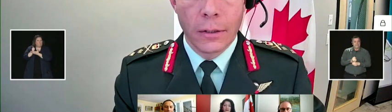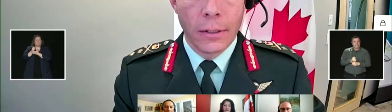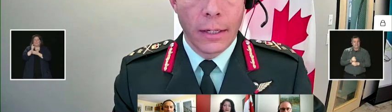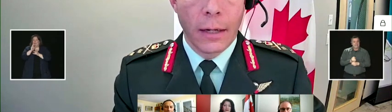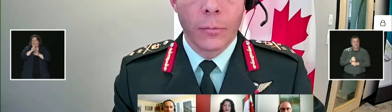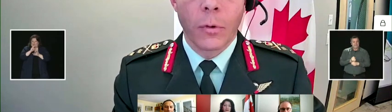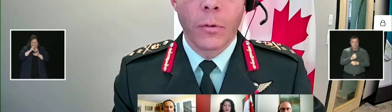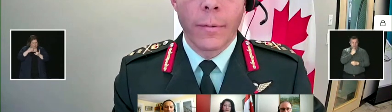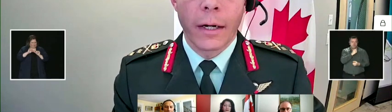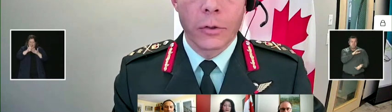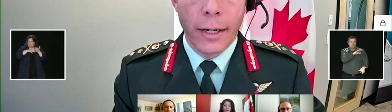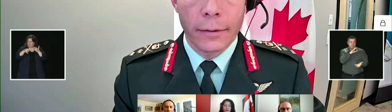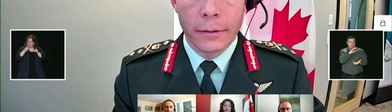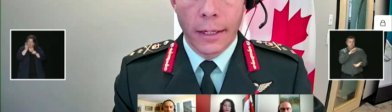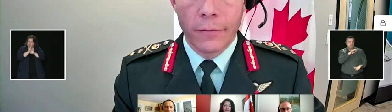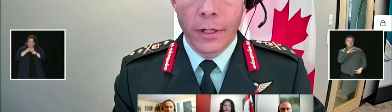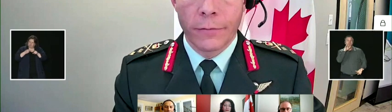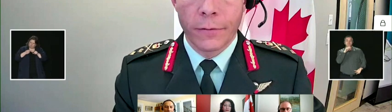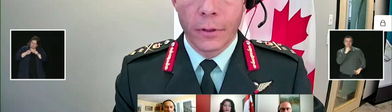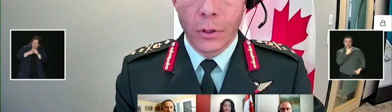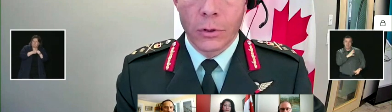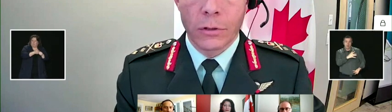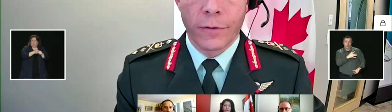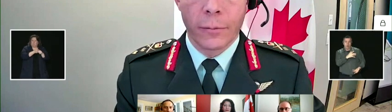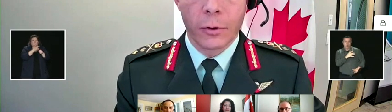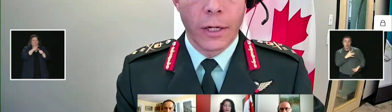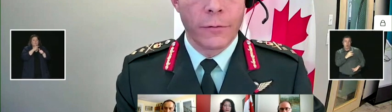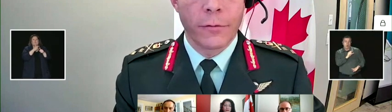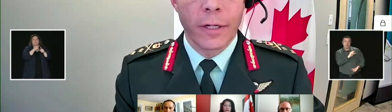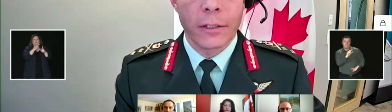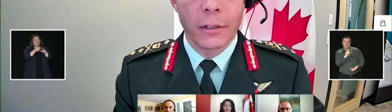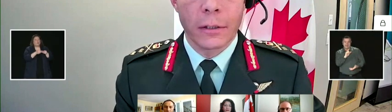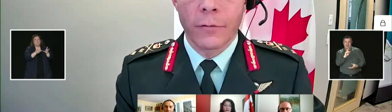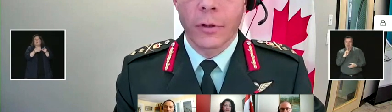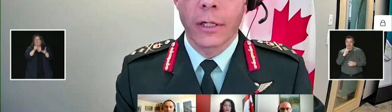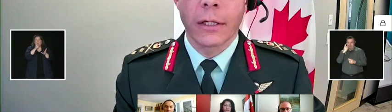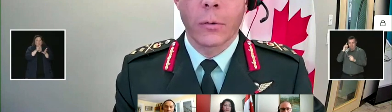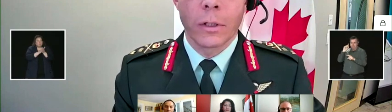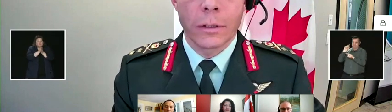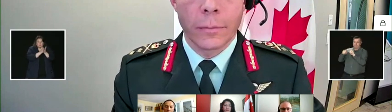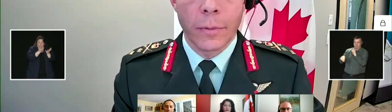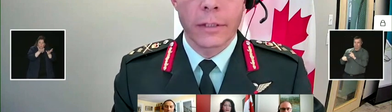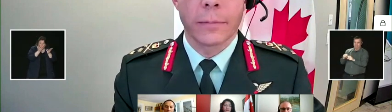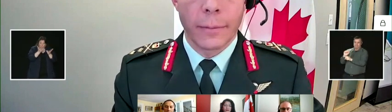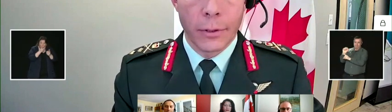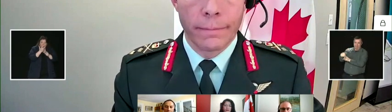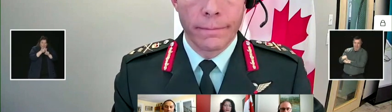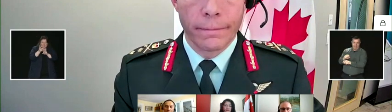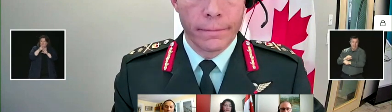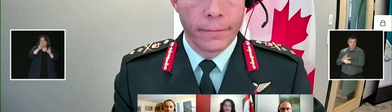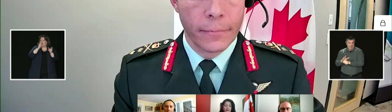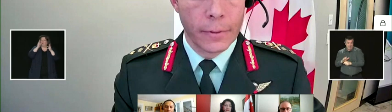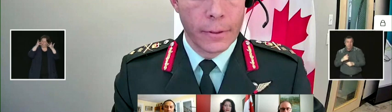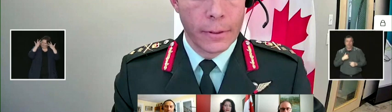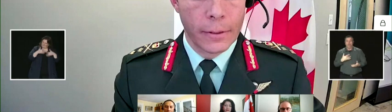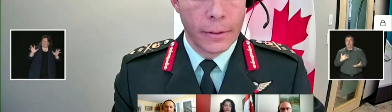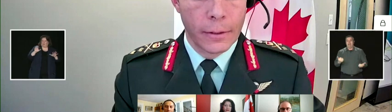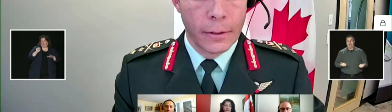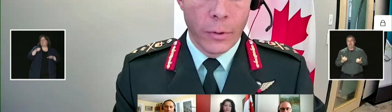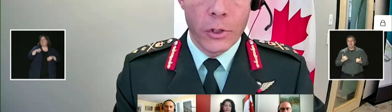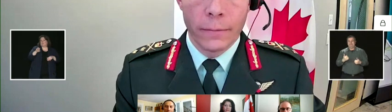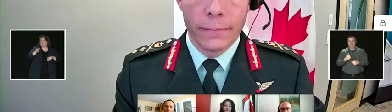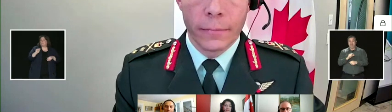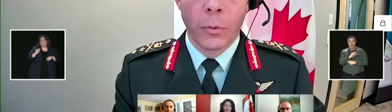vaccine, and we remain on track to have enough doses available to offer vaccine to every Canadian who wants it by September. So